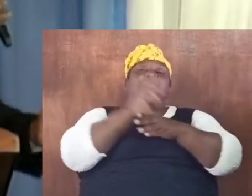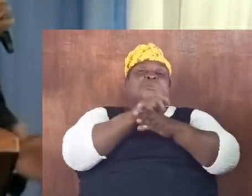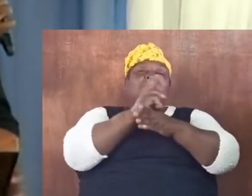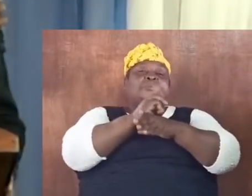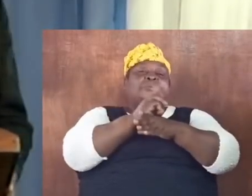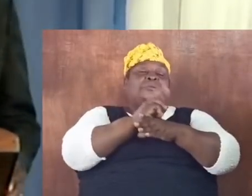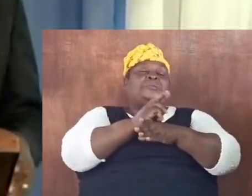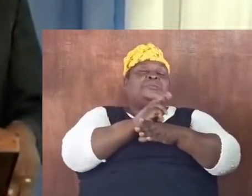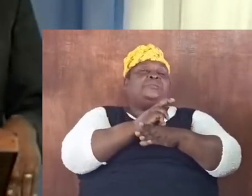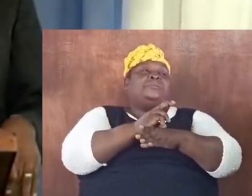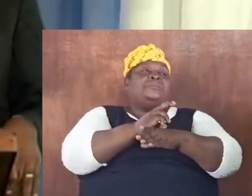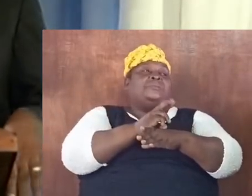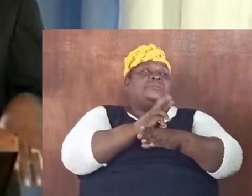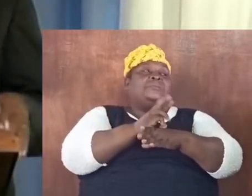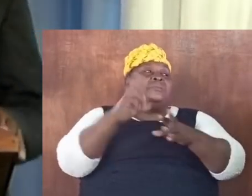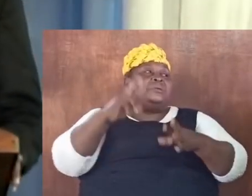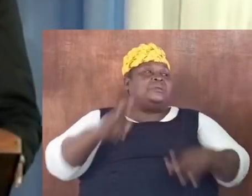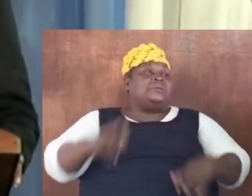But,